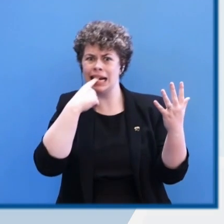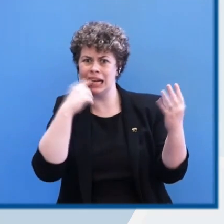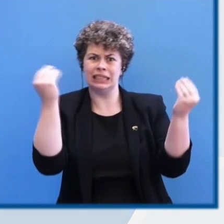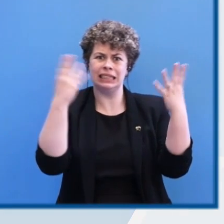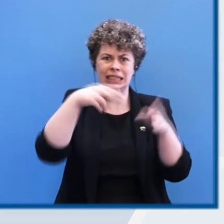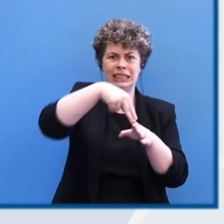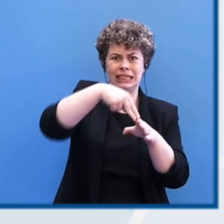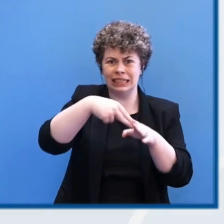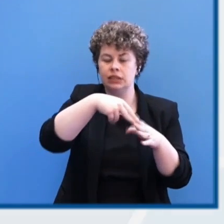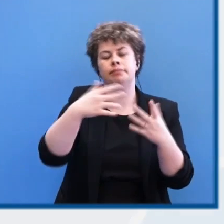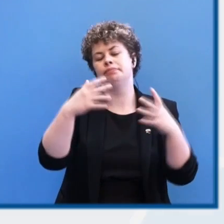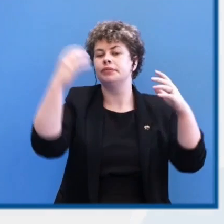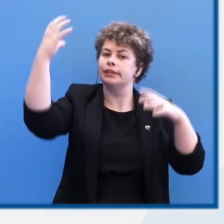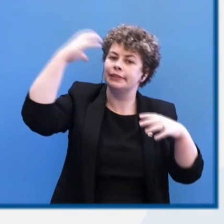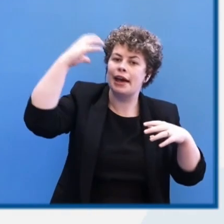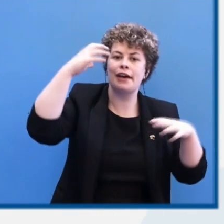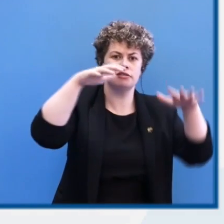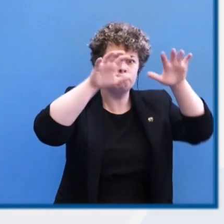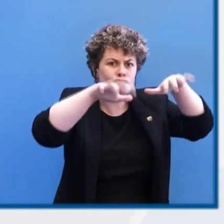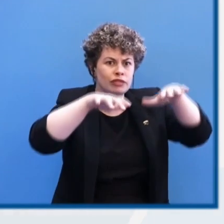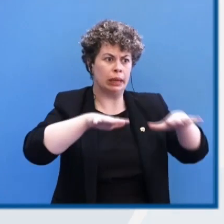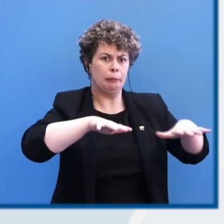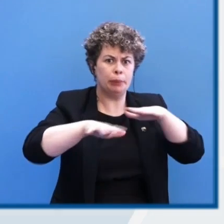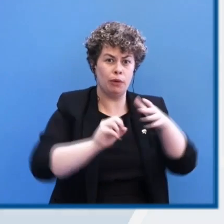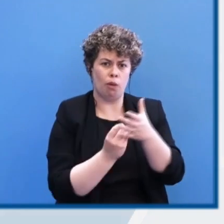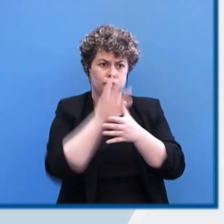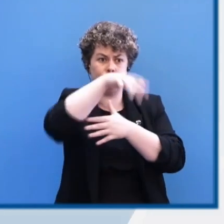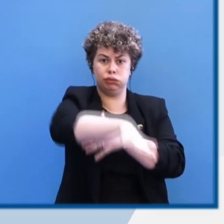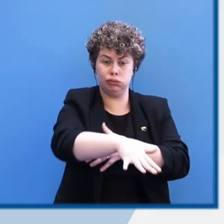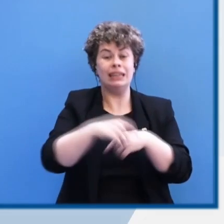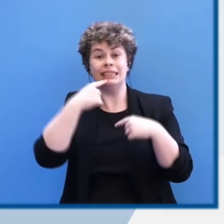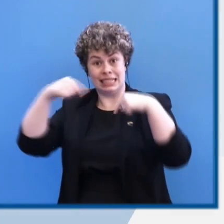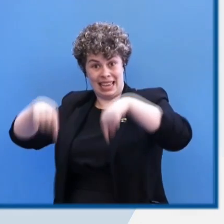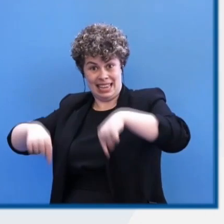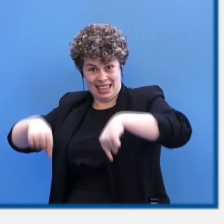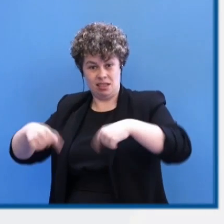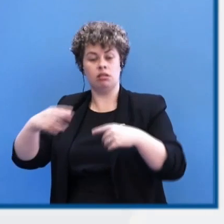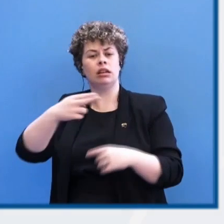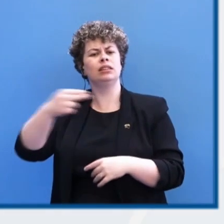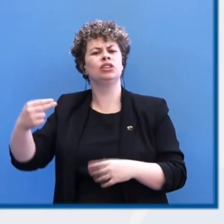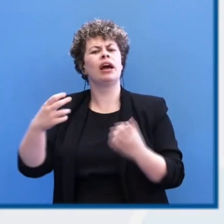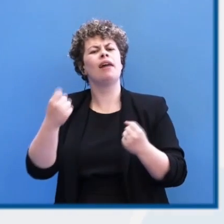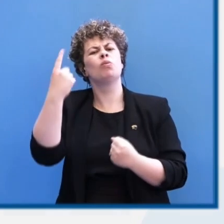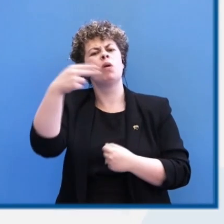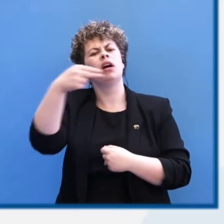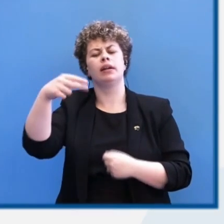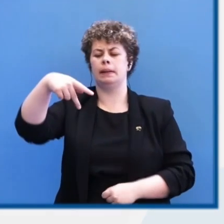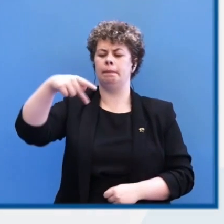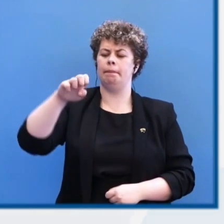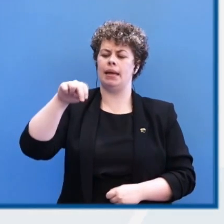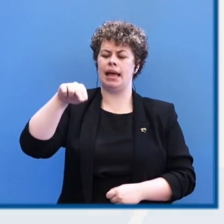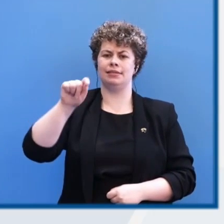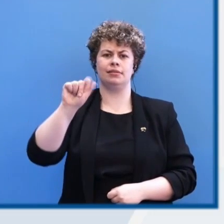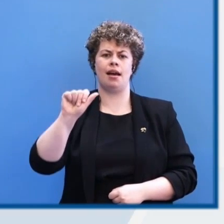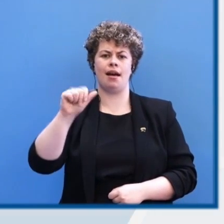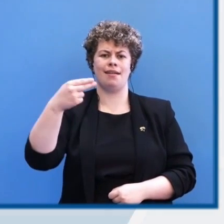of meteorology? They mentioned that Indonesia uses the pentahelix in breaking silos, and so